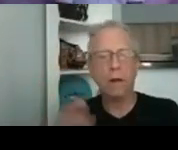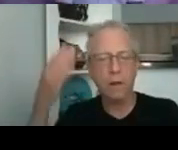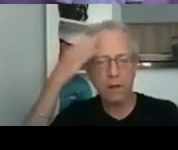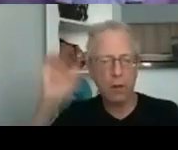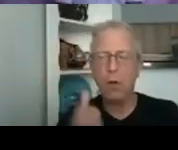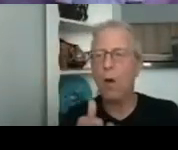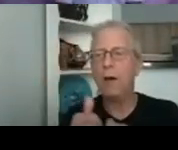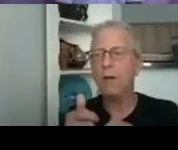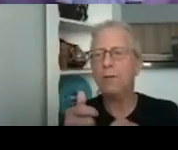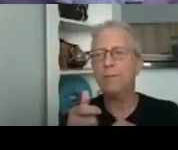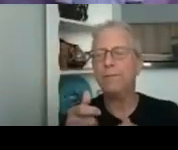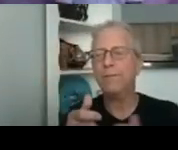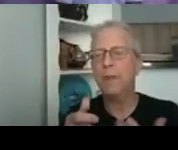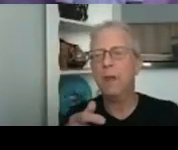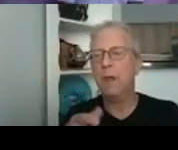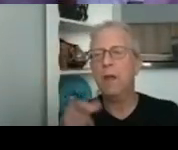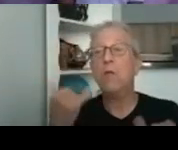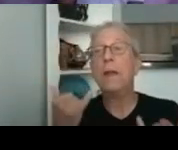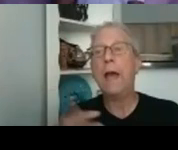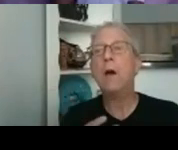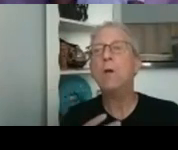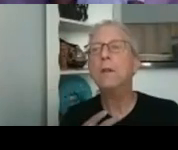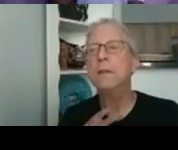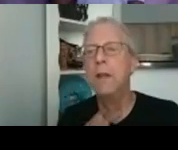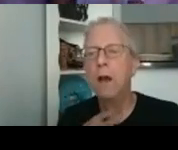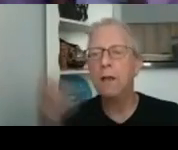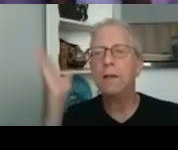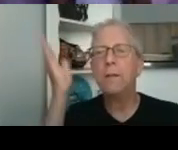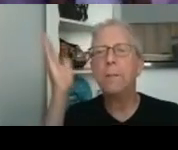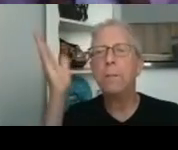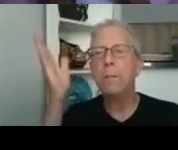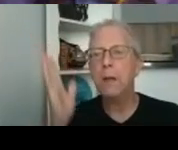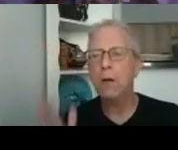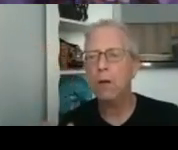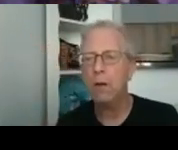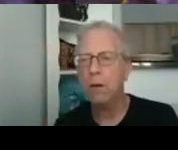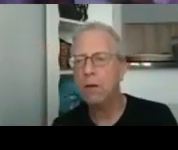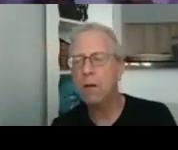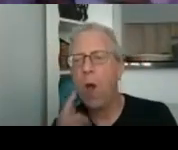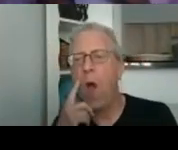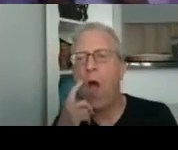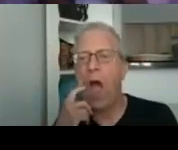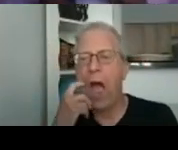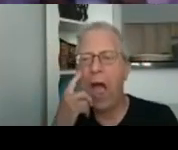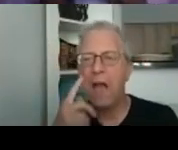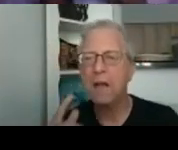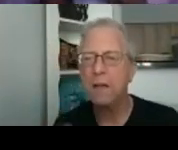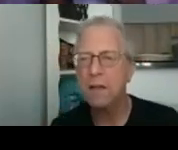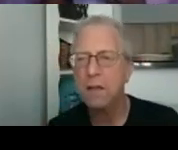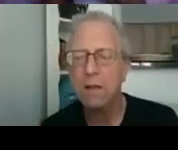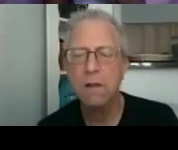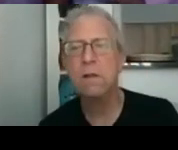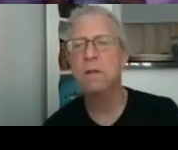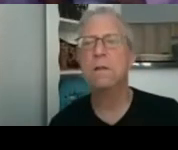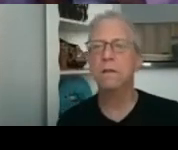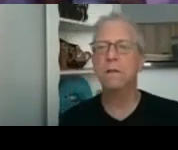the one down below is in color. And so this show deleted items is off for me, and Guardian email summaries is